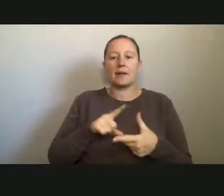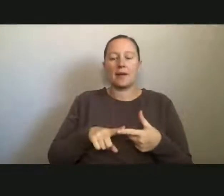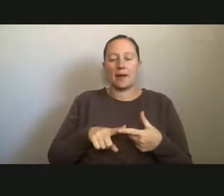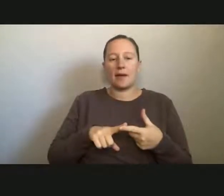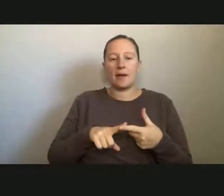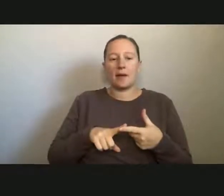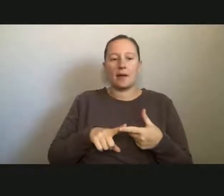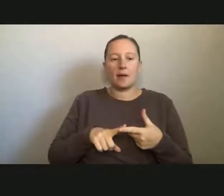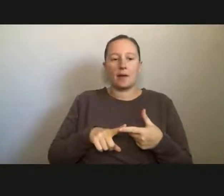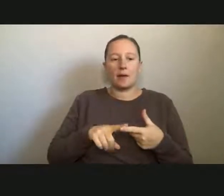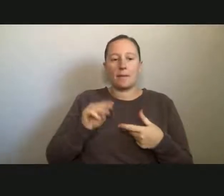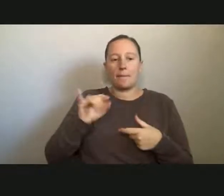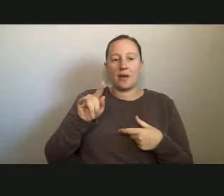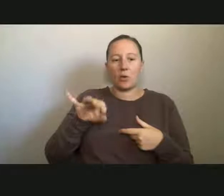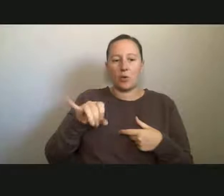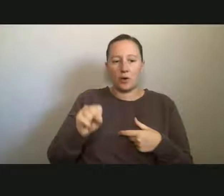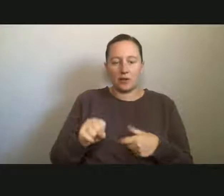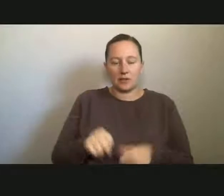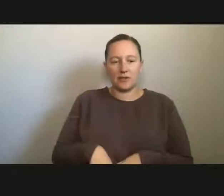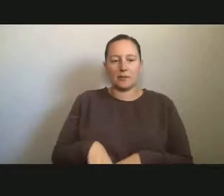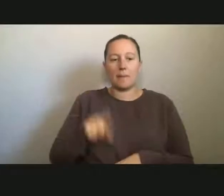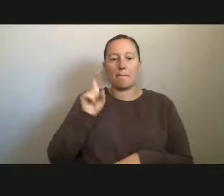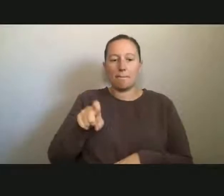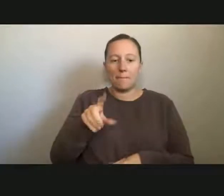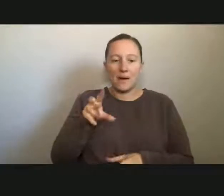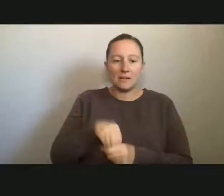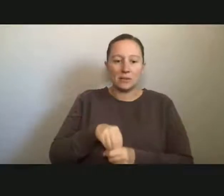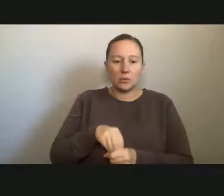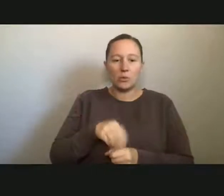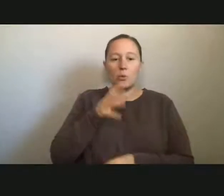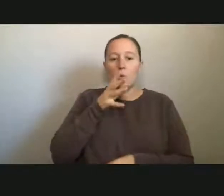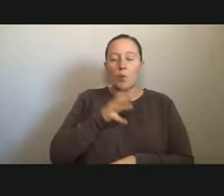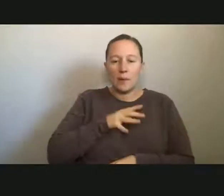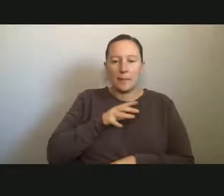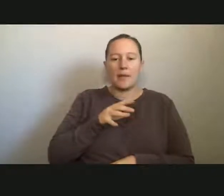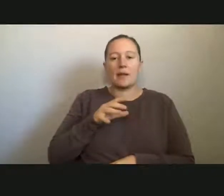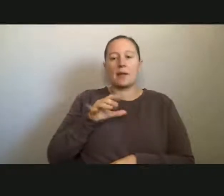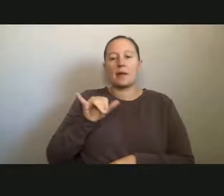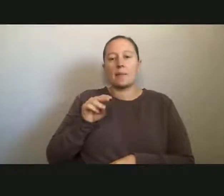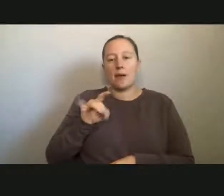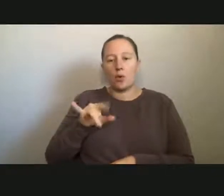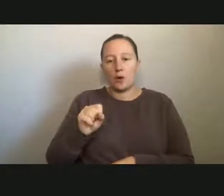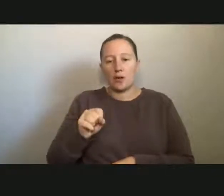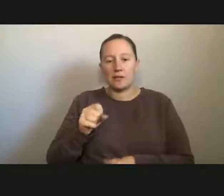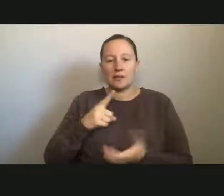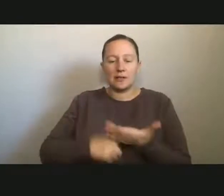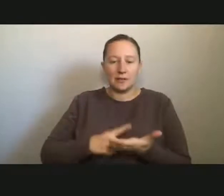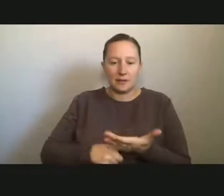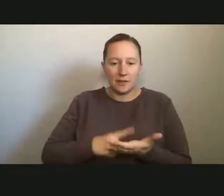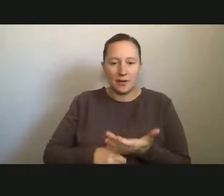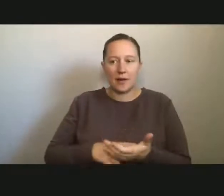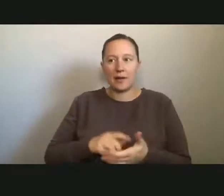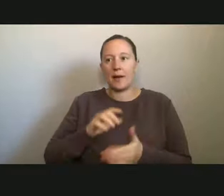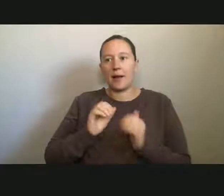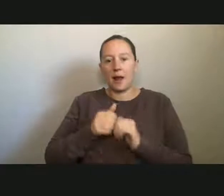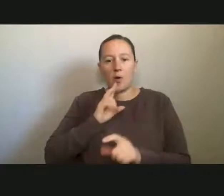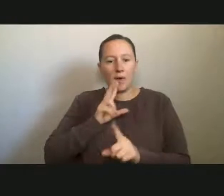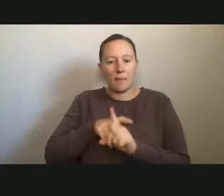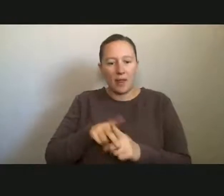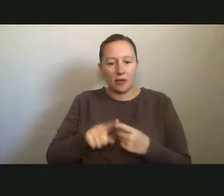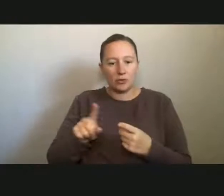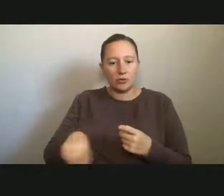research. And you would need to include women and minorities and talk about that in your application in